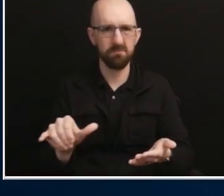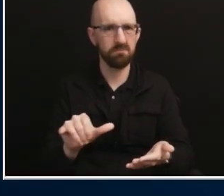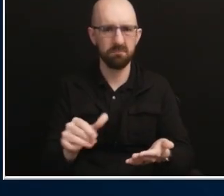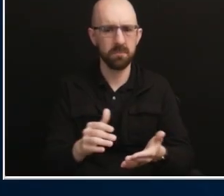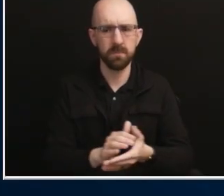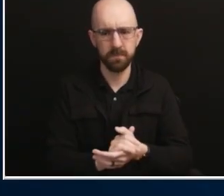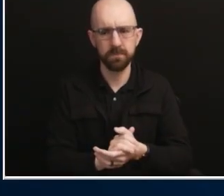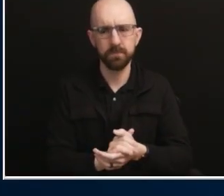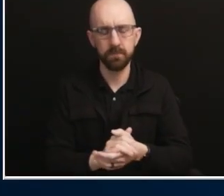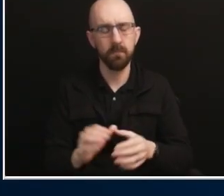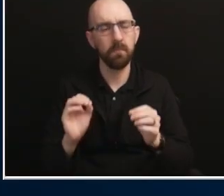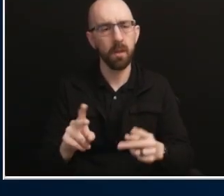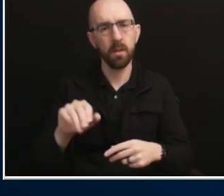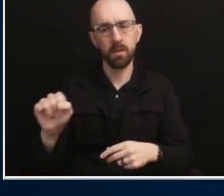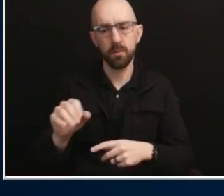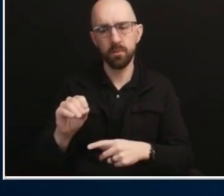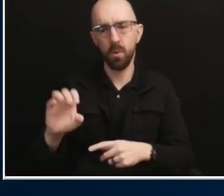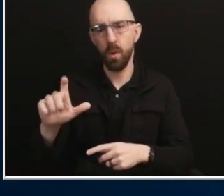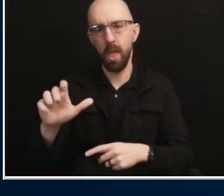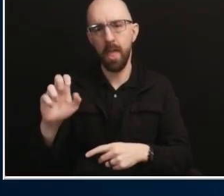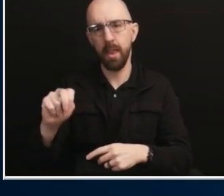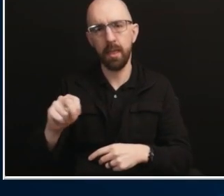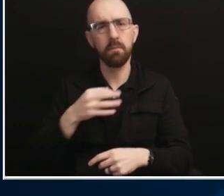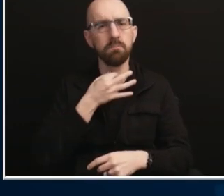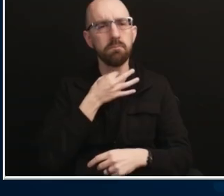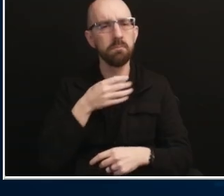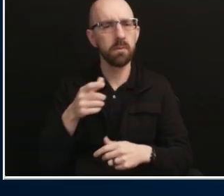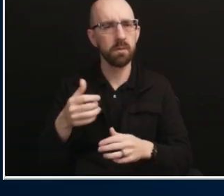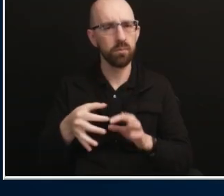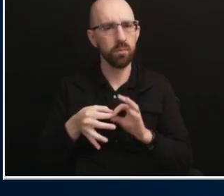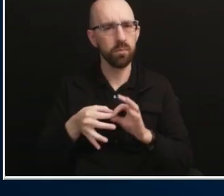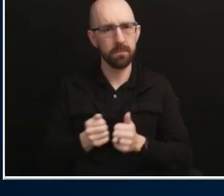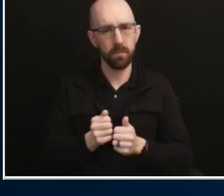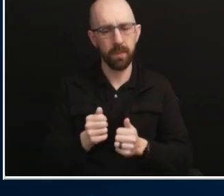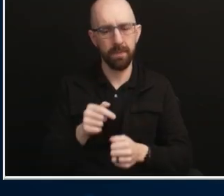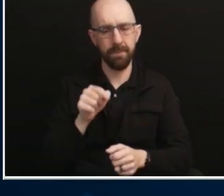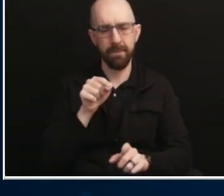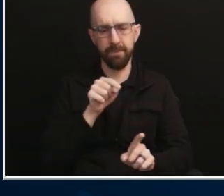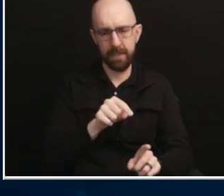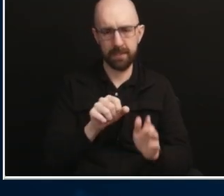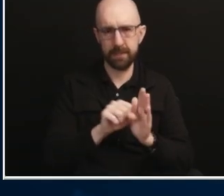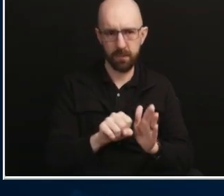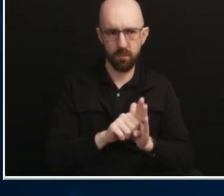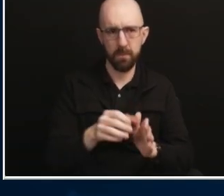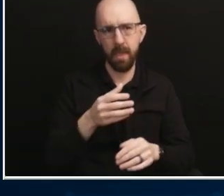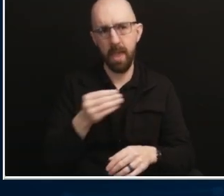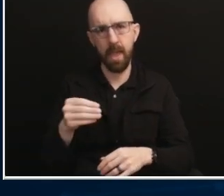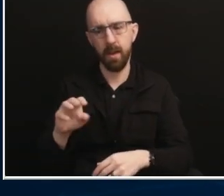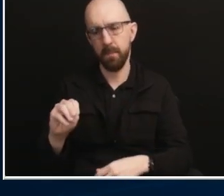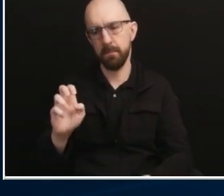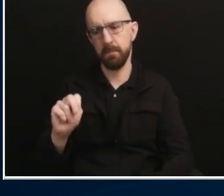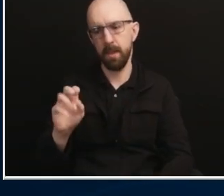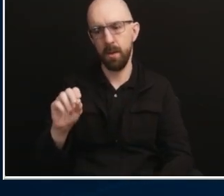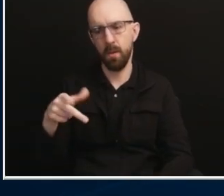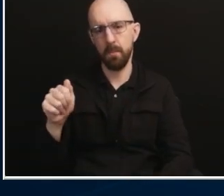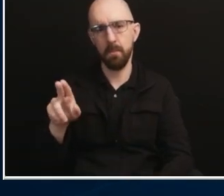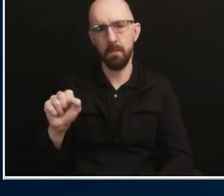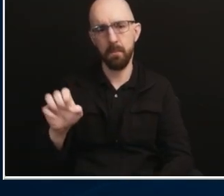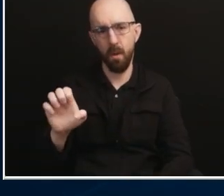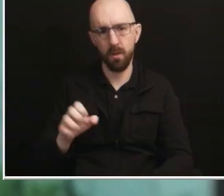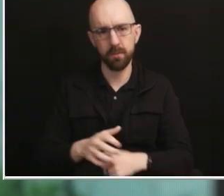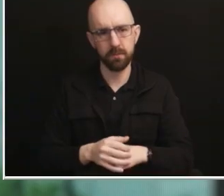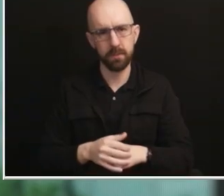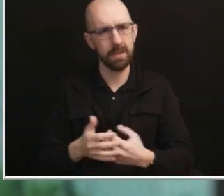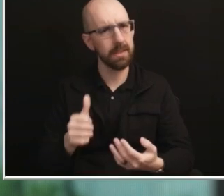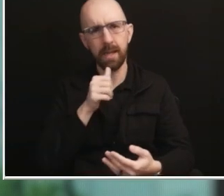Okay, Joellen has a question. Any relation between this syndrome and menopause? Not